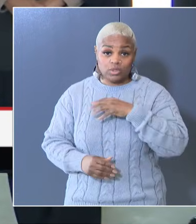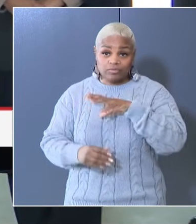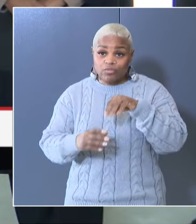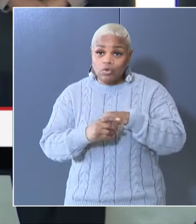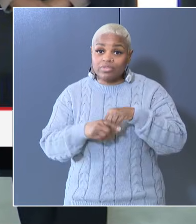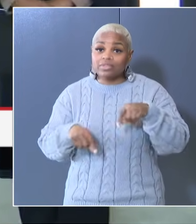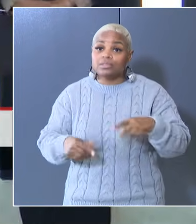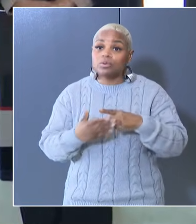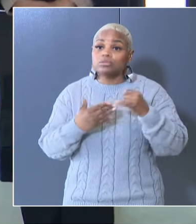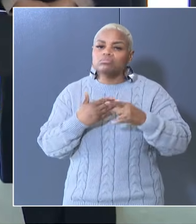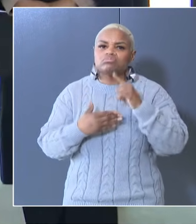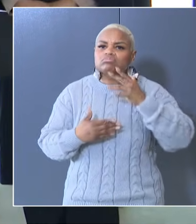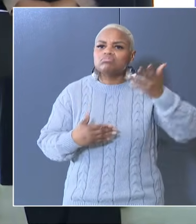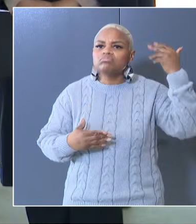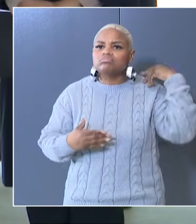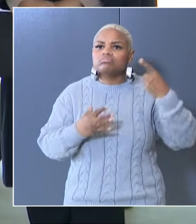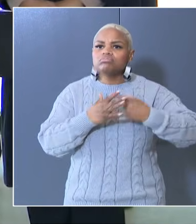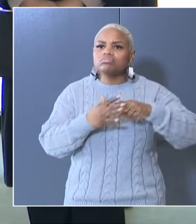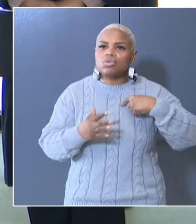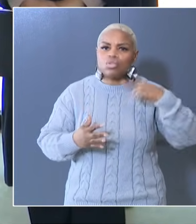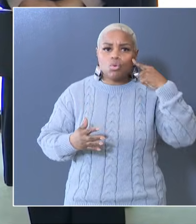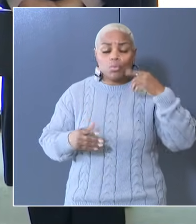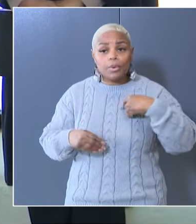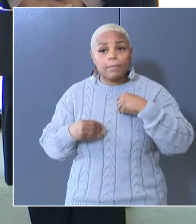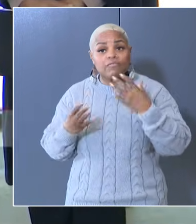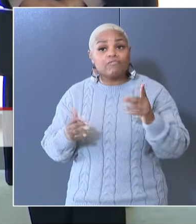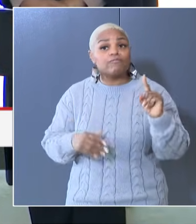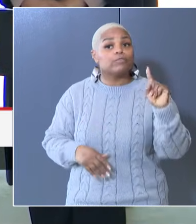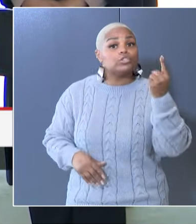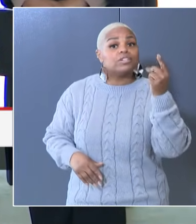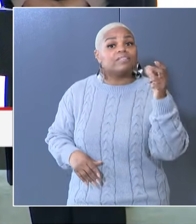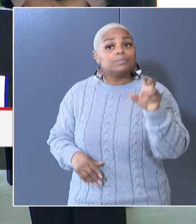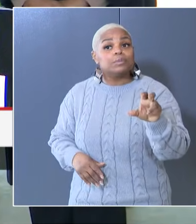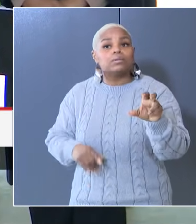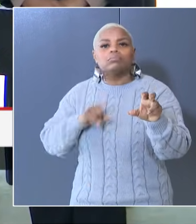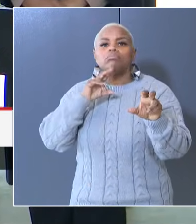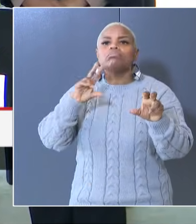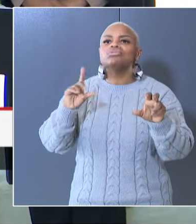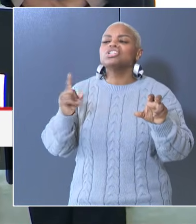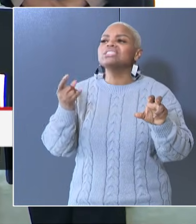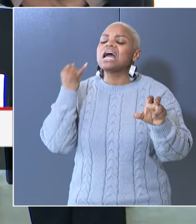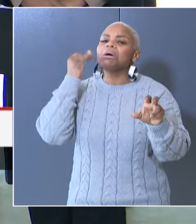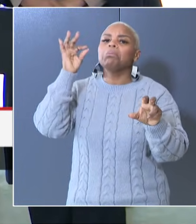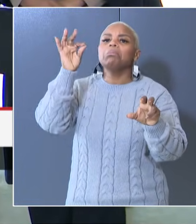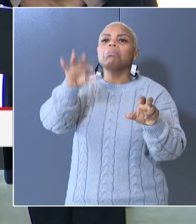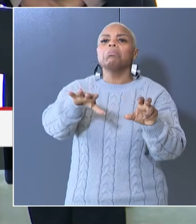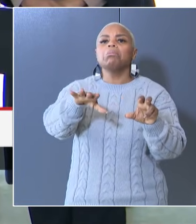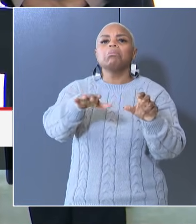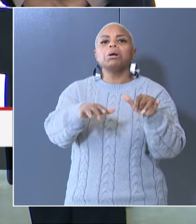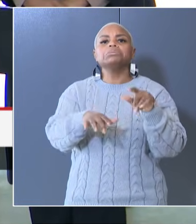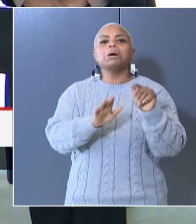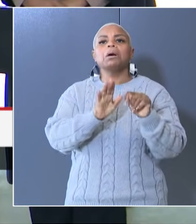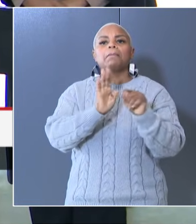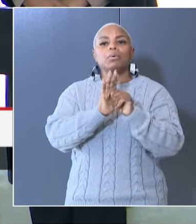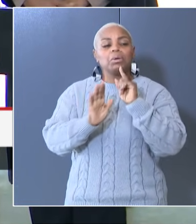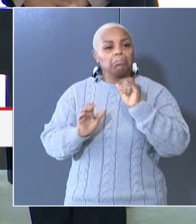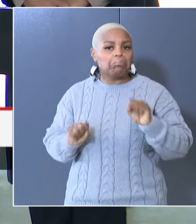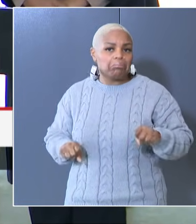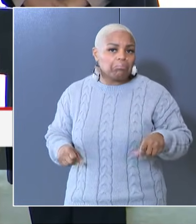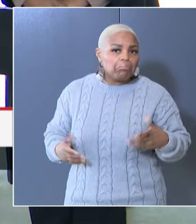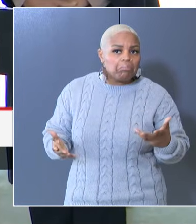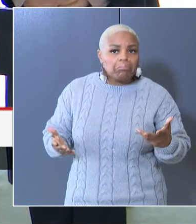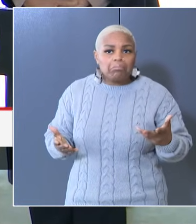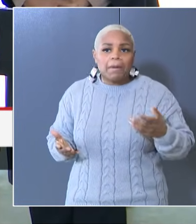the first investment when there was an idea and an offering and a partnership with the Deputy Mayor's office about what to do with this little parcel of